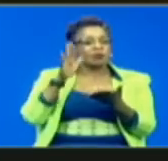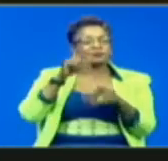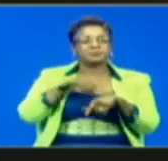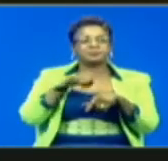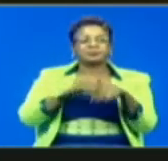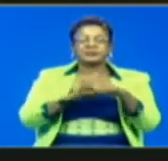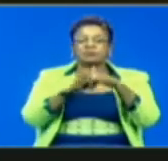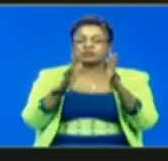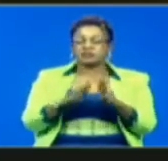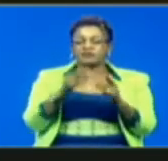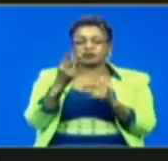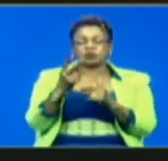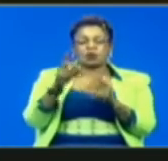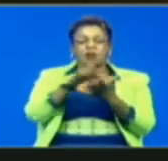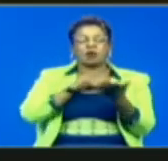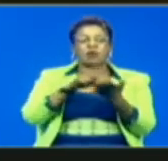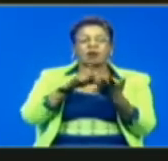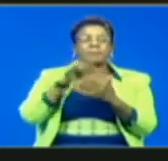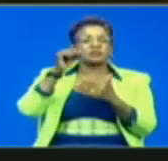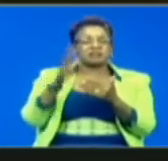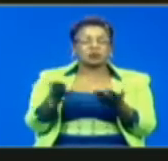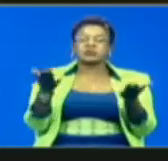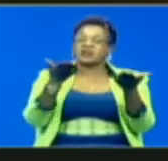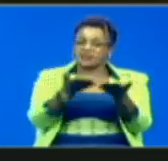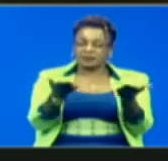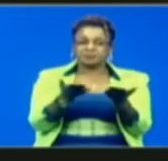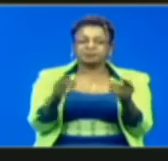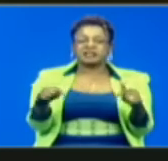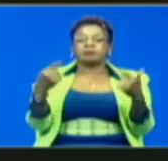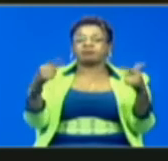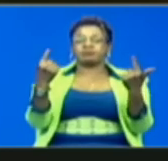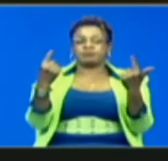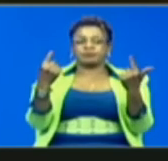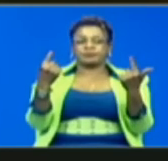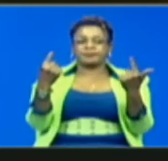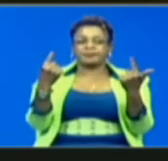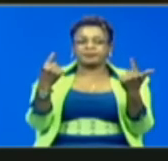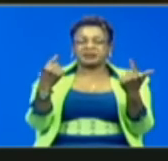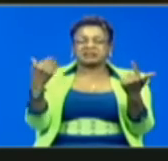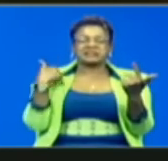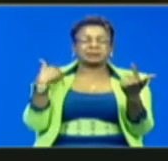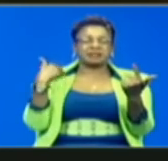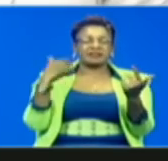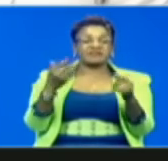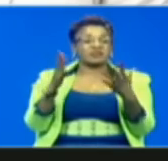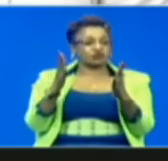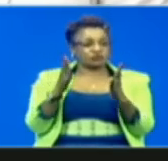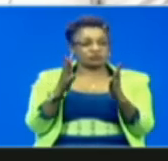supporters of the two local politicians who attended the funeral clashed, momentarily disrupting the function.